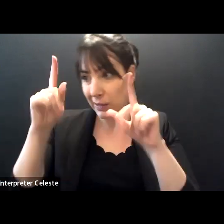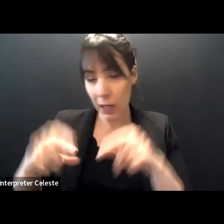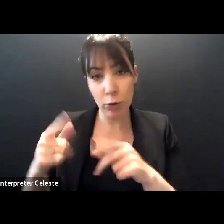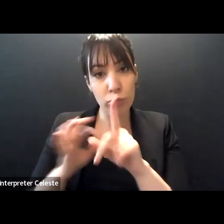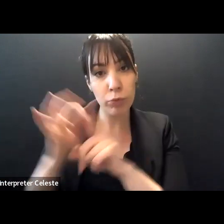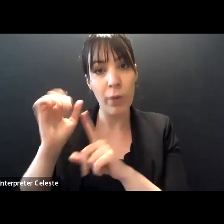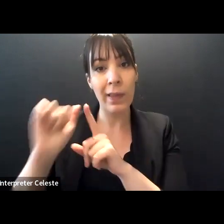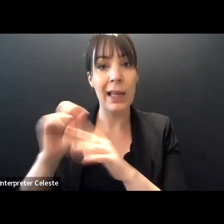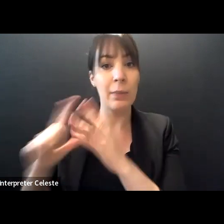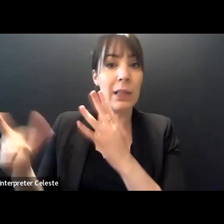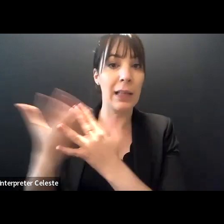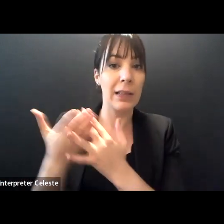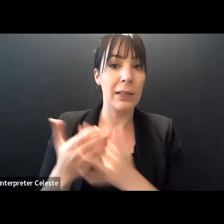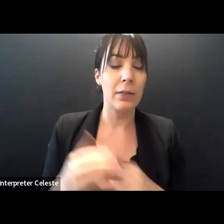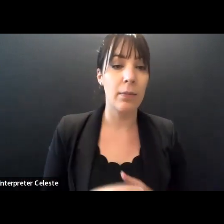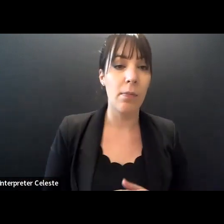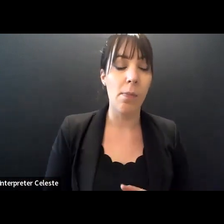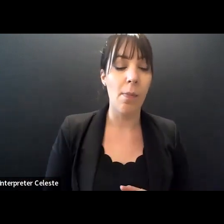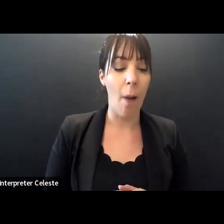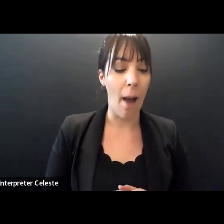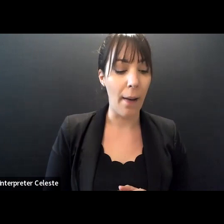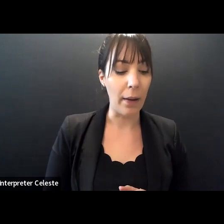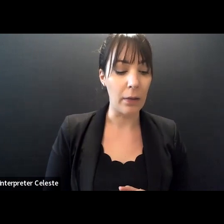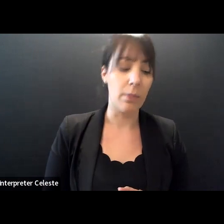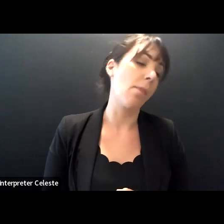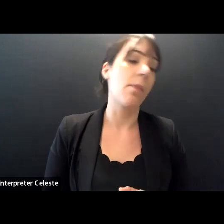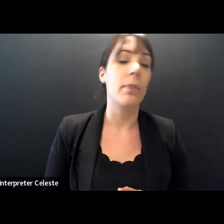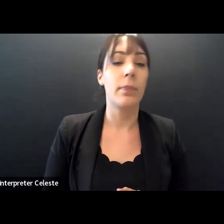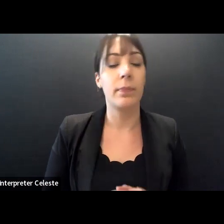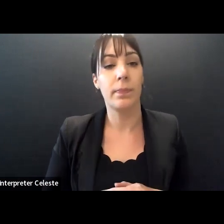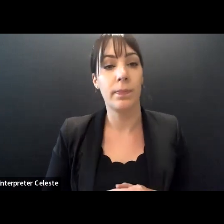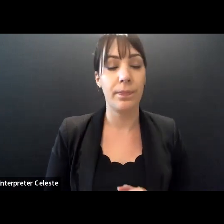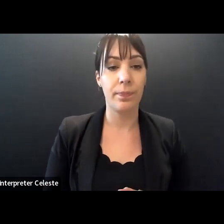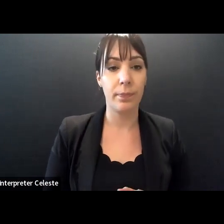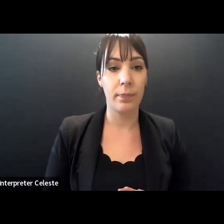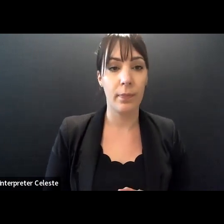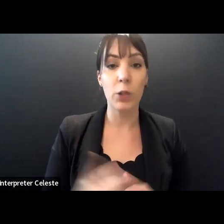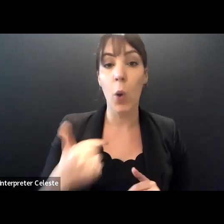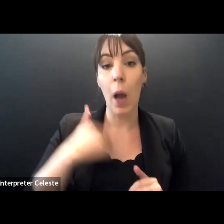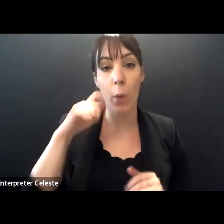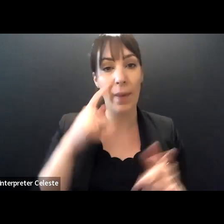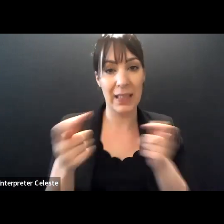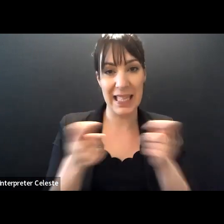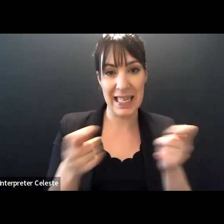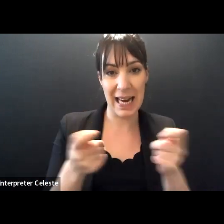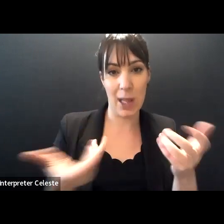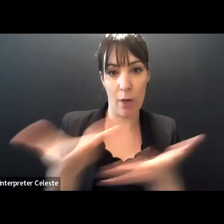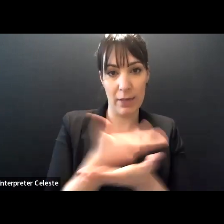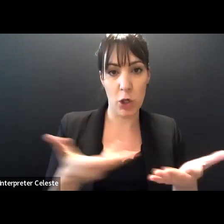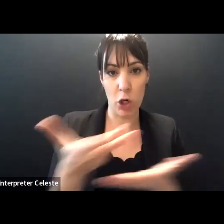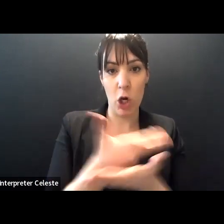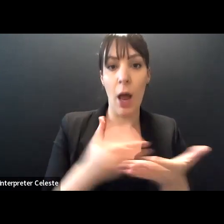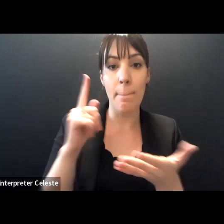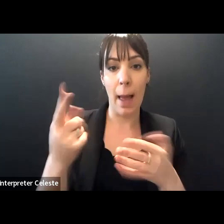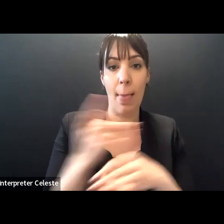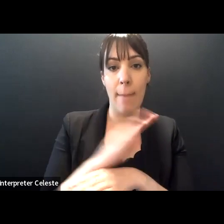that's the context for this. I'm delighted to be the sort of moderator, but the important conversation will happen through our participants, who